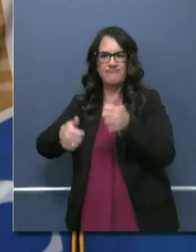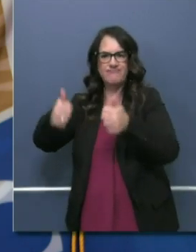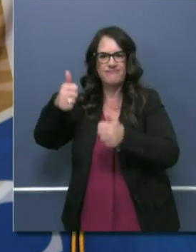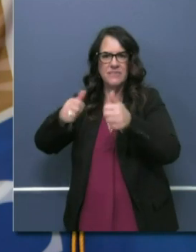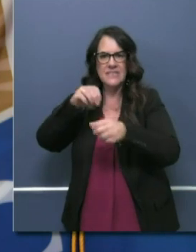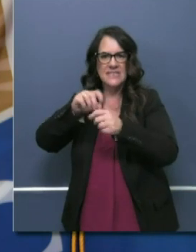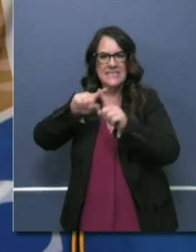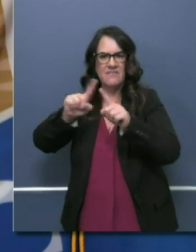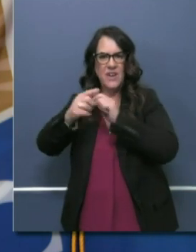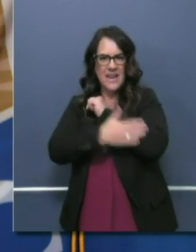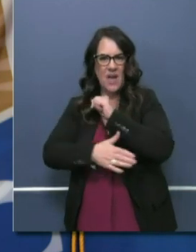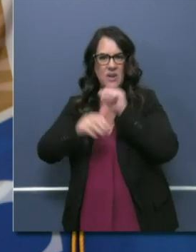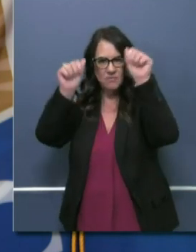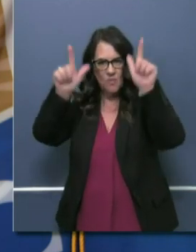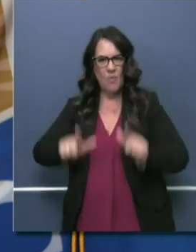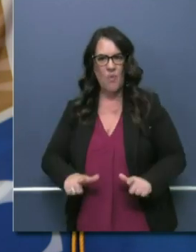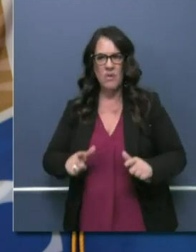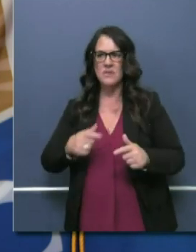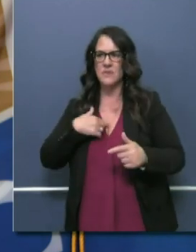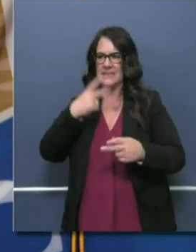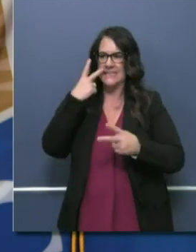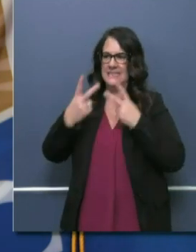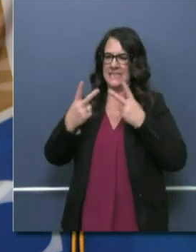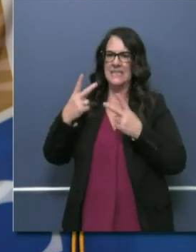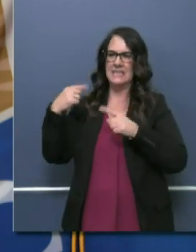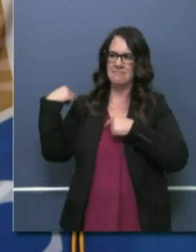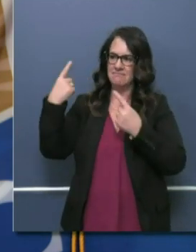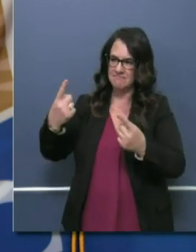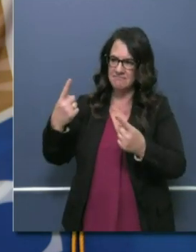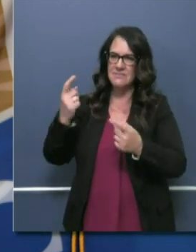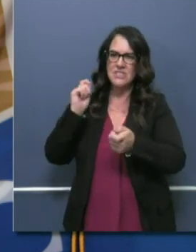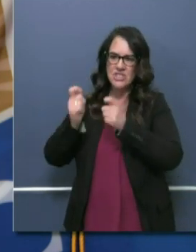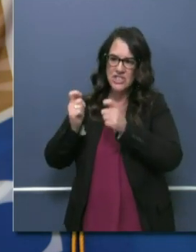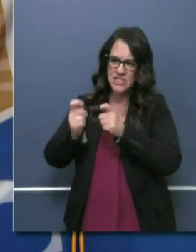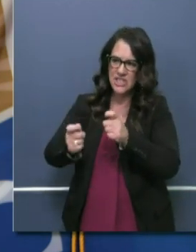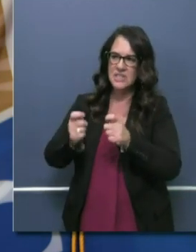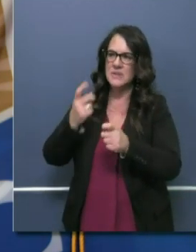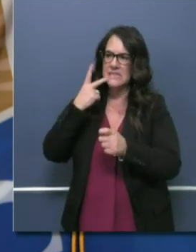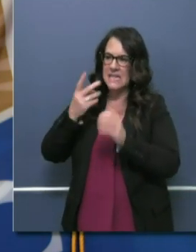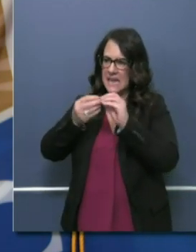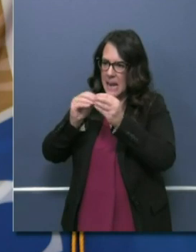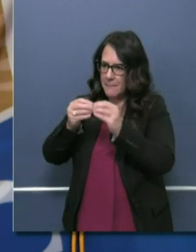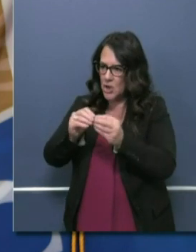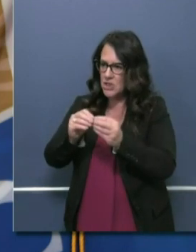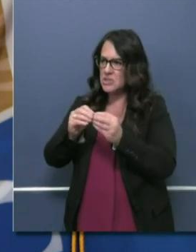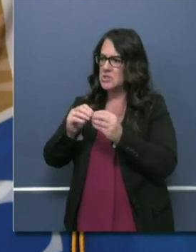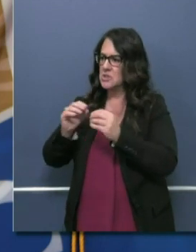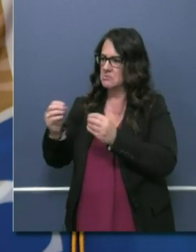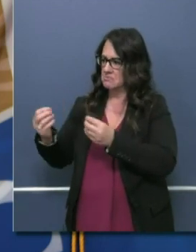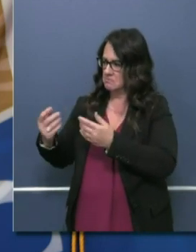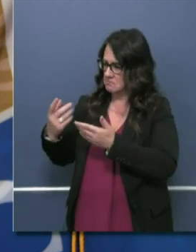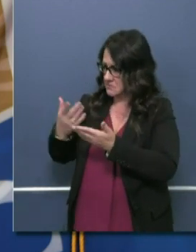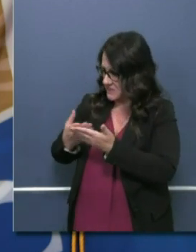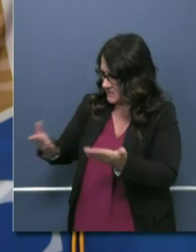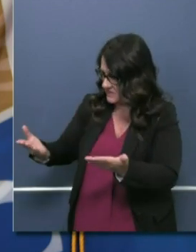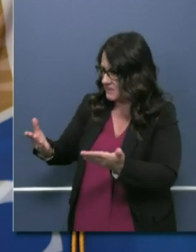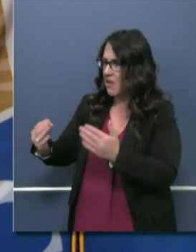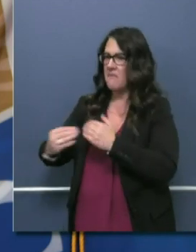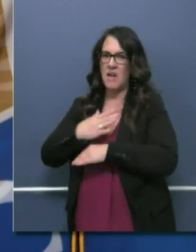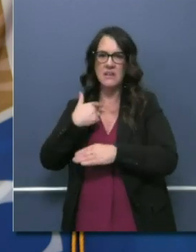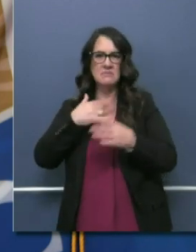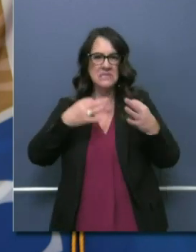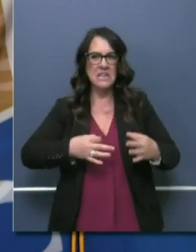start to see some real changes through the weekend and through the next few weeks. We'll monitor this in a daily, real-time way